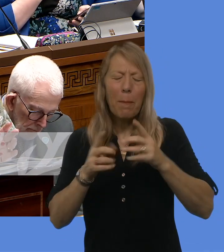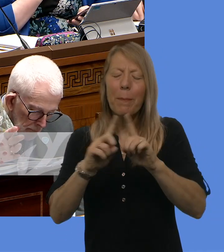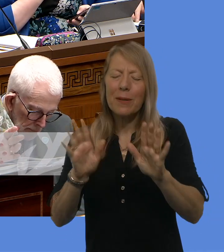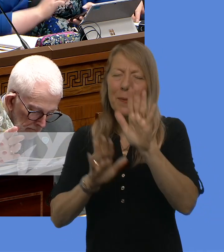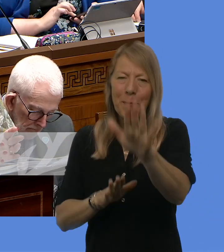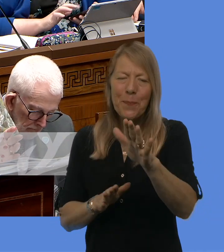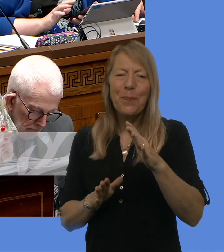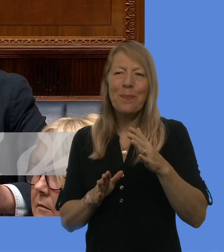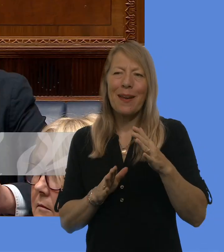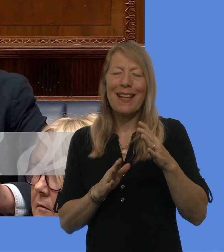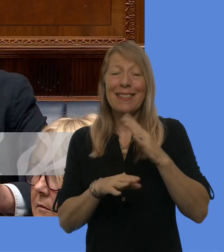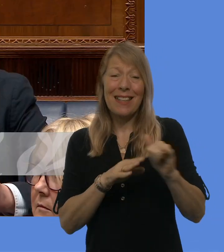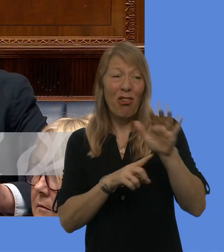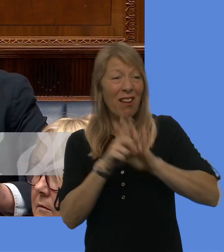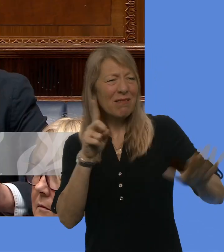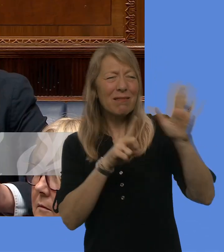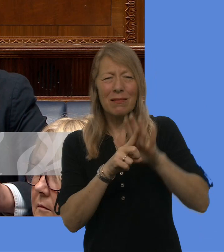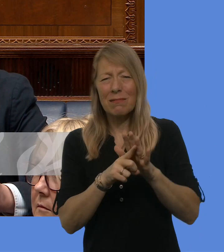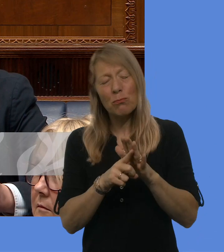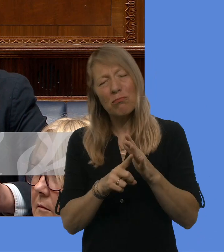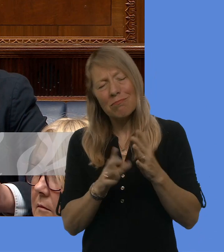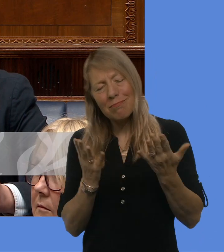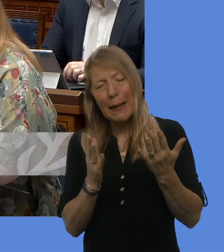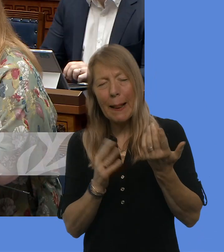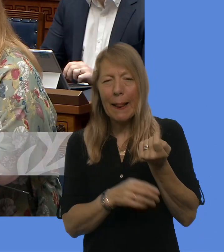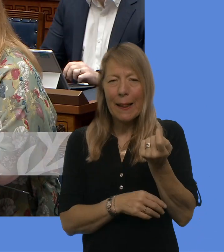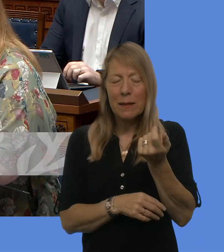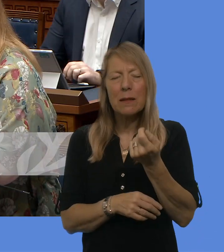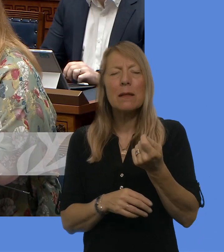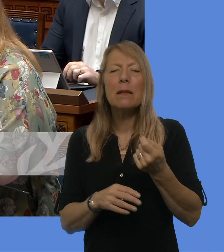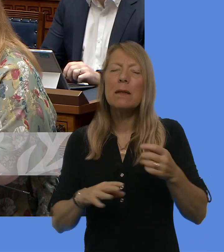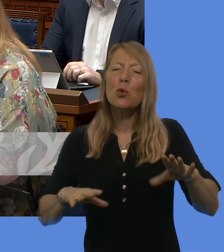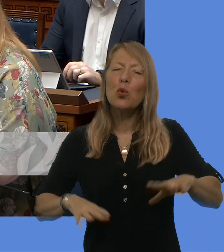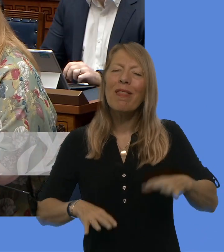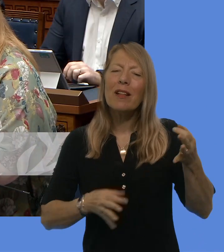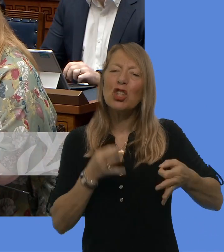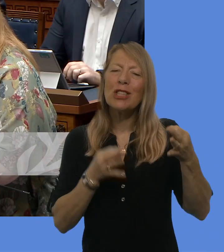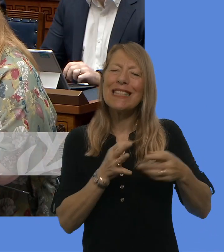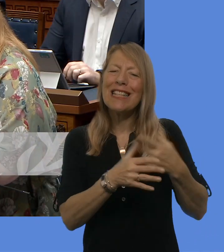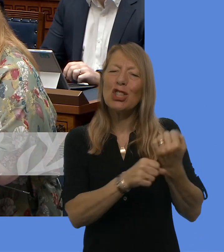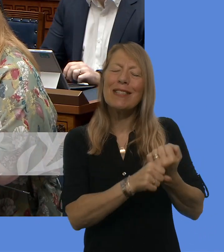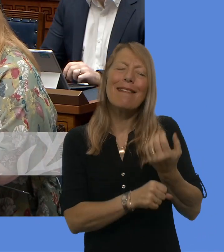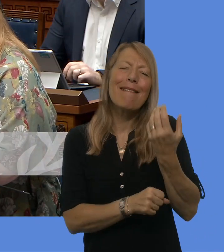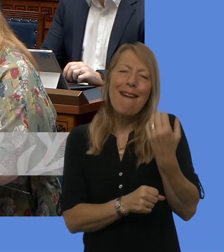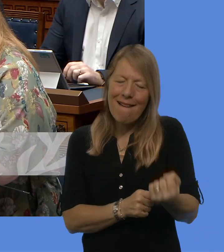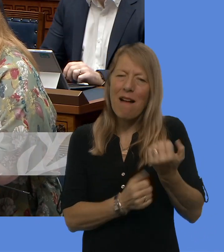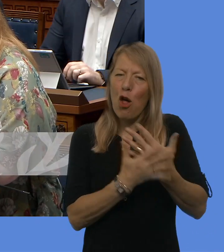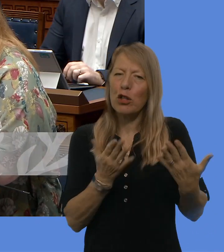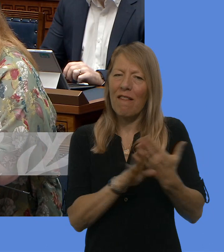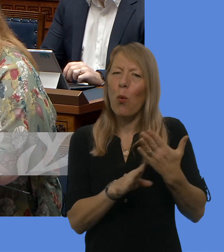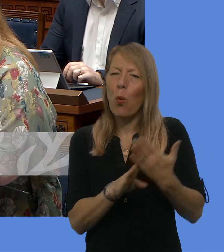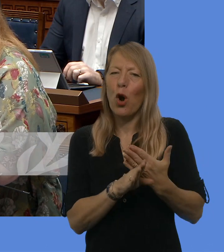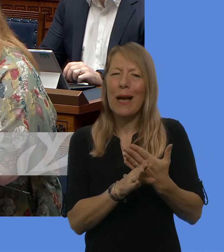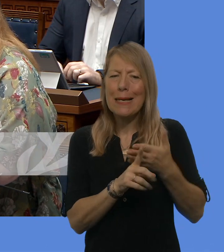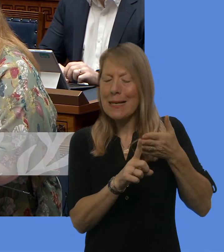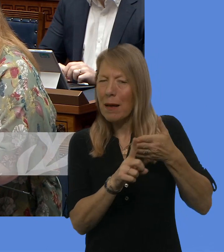small footprint in terms of the work that we do. However, the Youth Justice Agency is engaged in a number of diversionary programmes, particularly dealing with